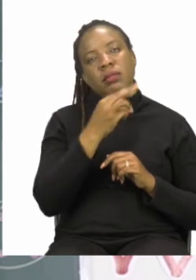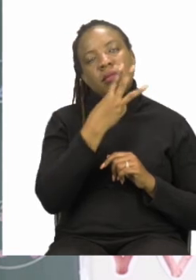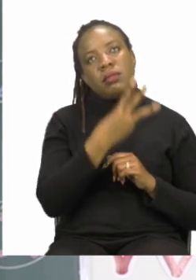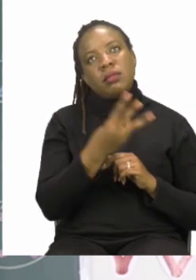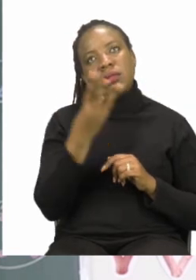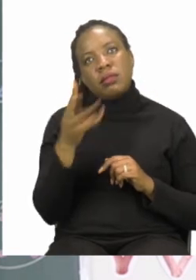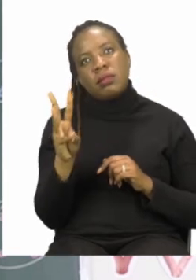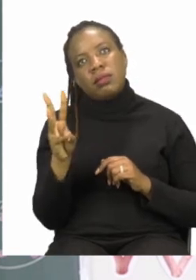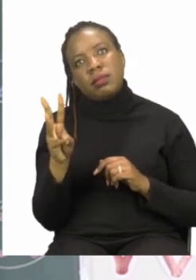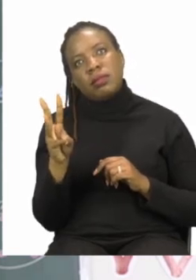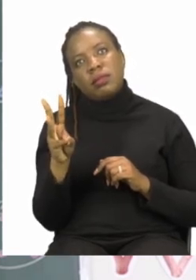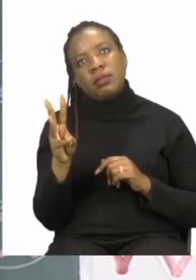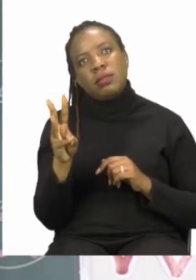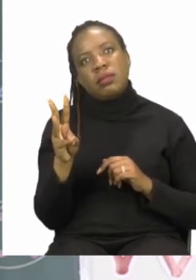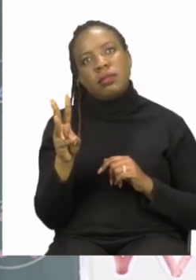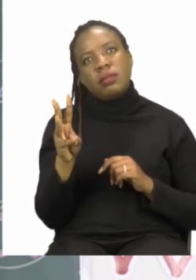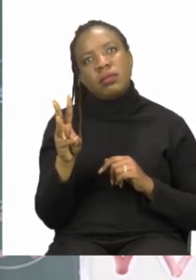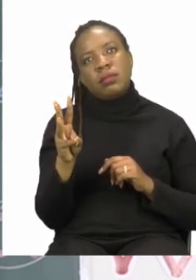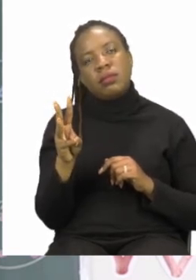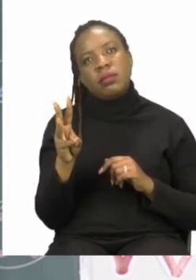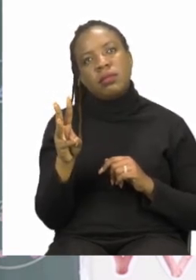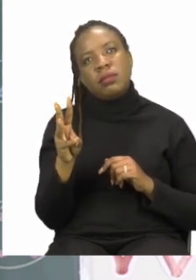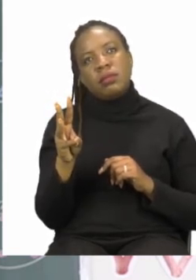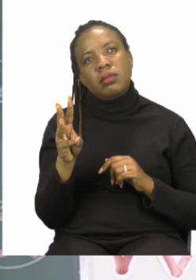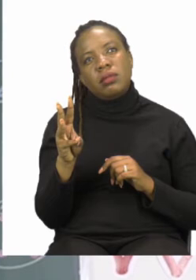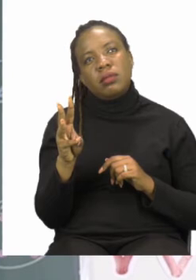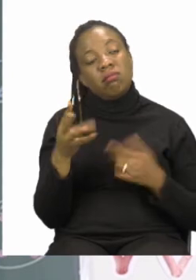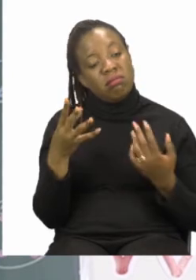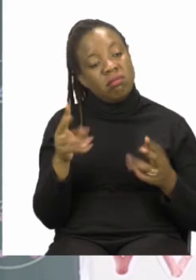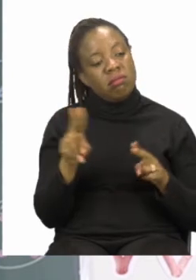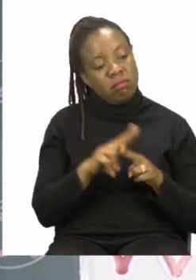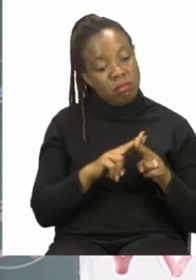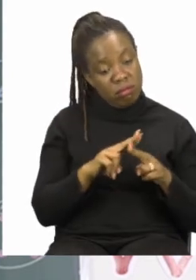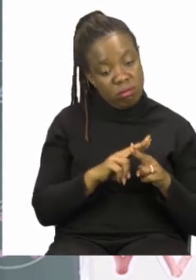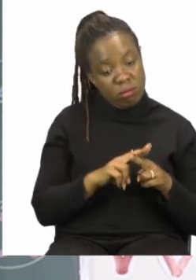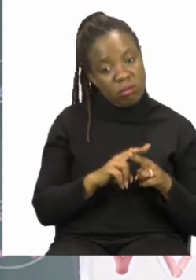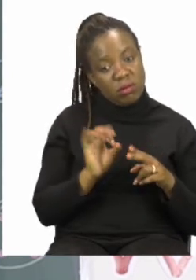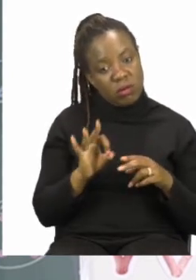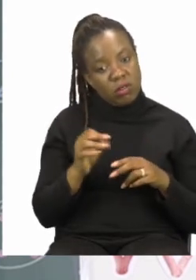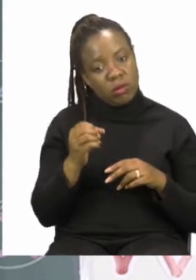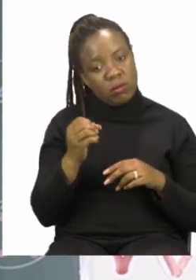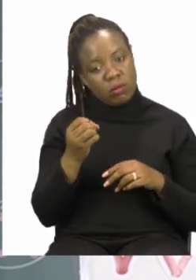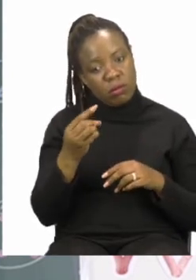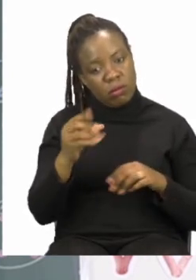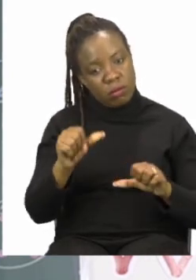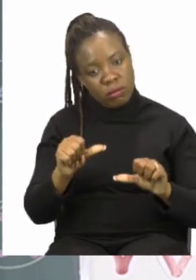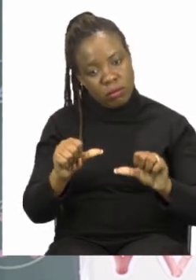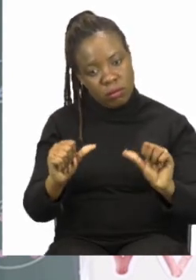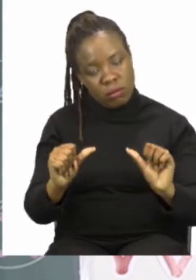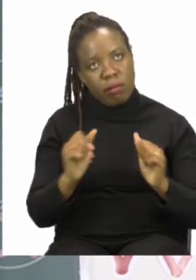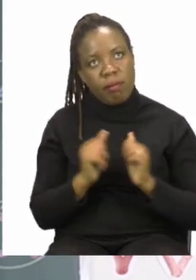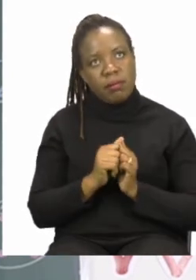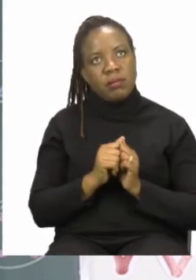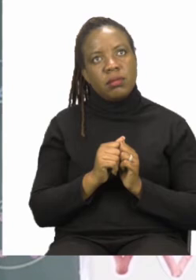36. Now this one you can use if you are able to count and then cross out. It's a difficult one